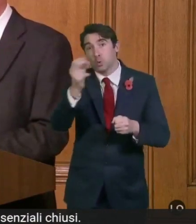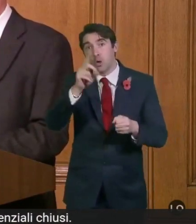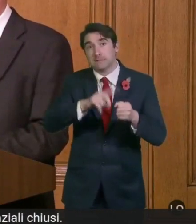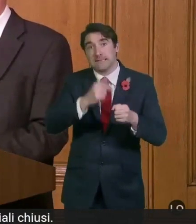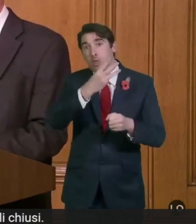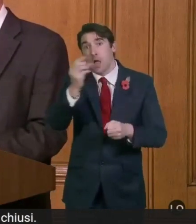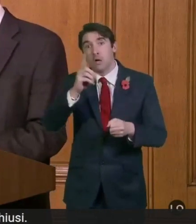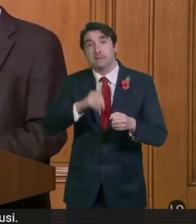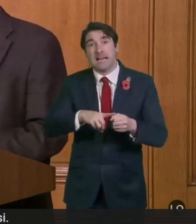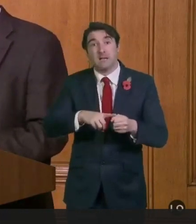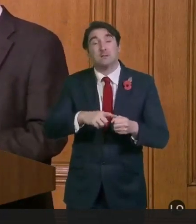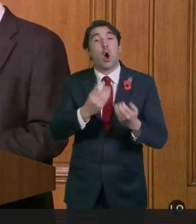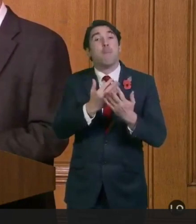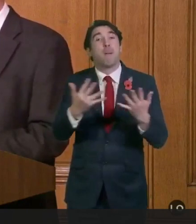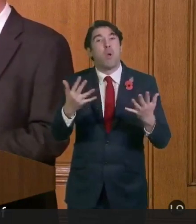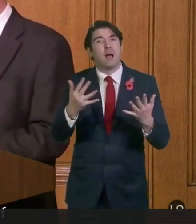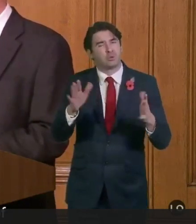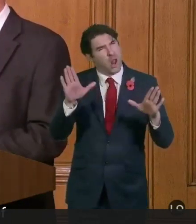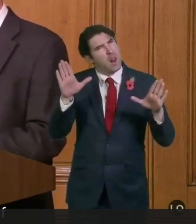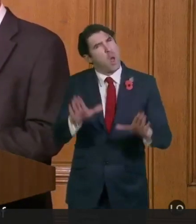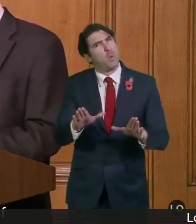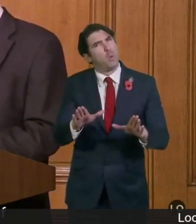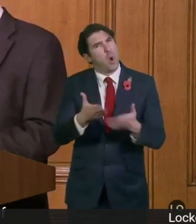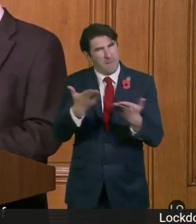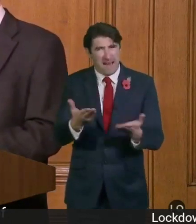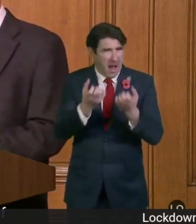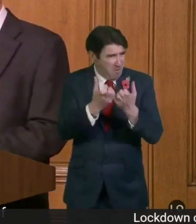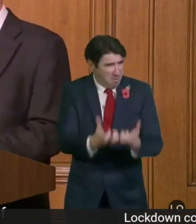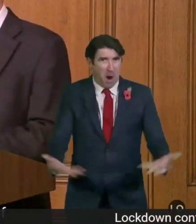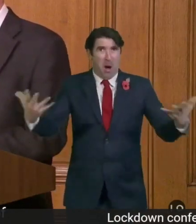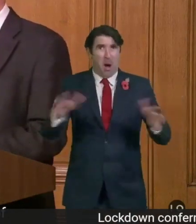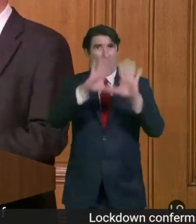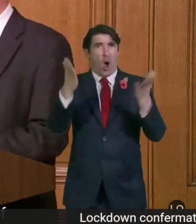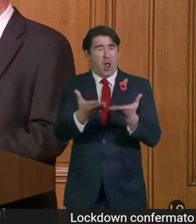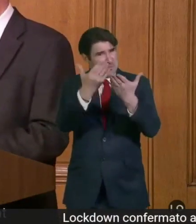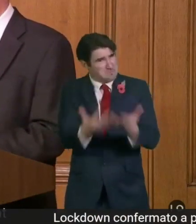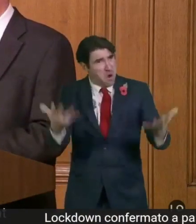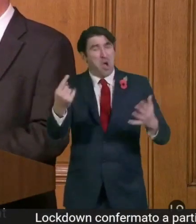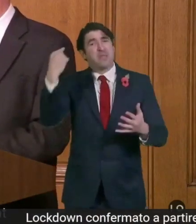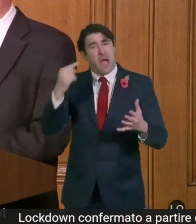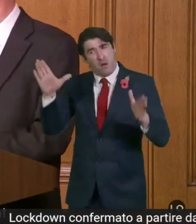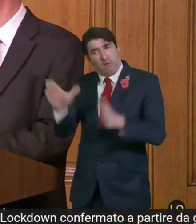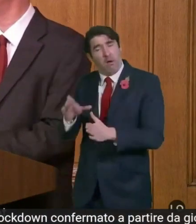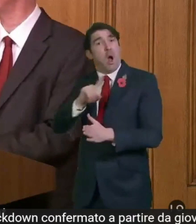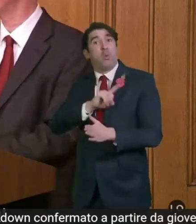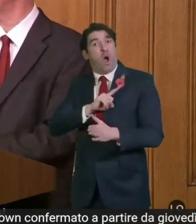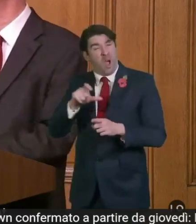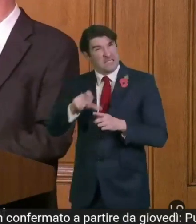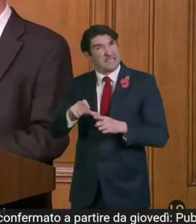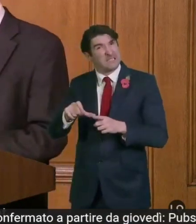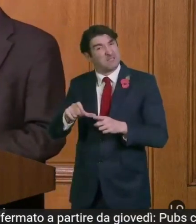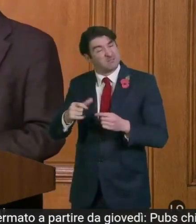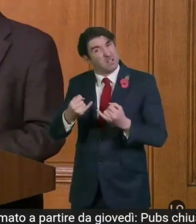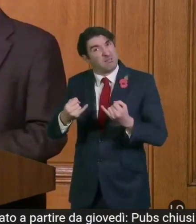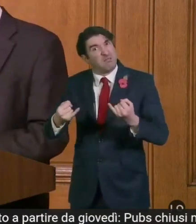of things which cumulatively will get on top of this, I think, is not an unreasonable one. That is what you would expect based on all previous experience.